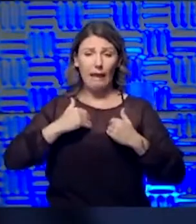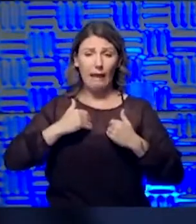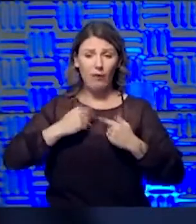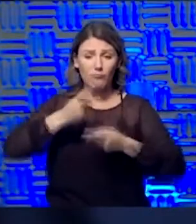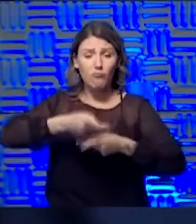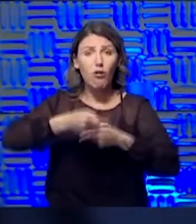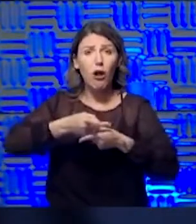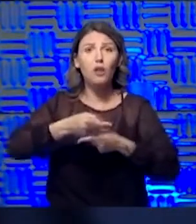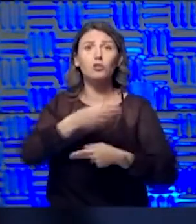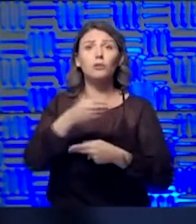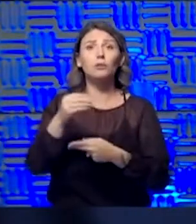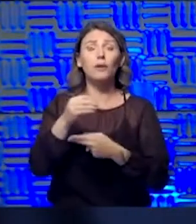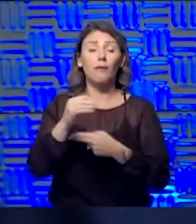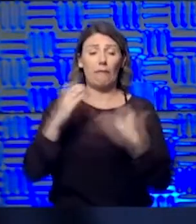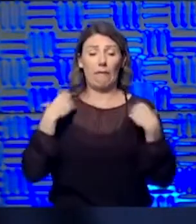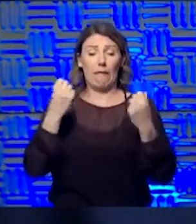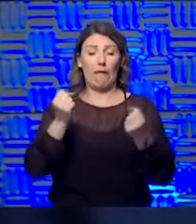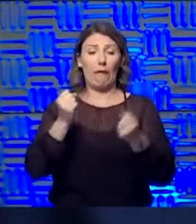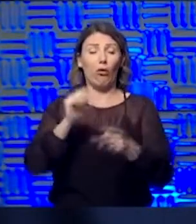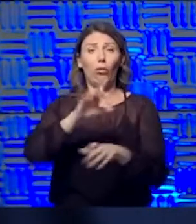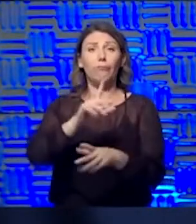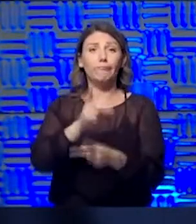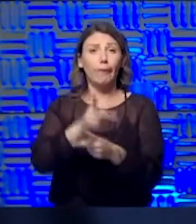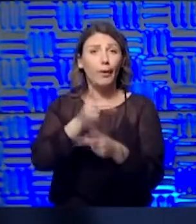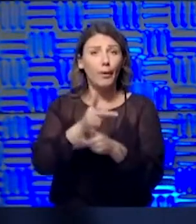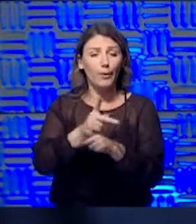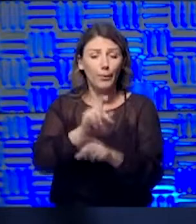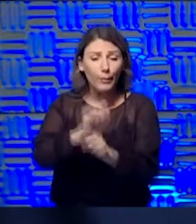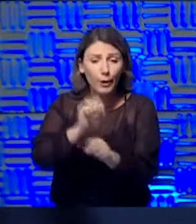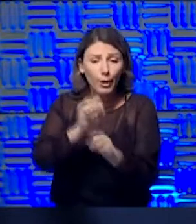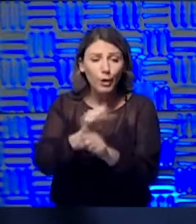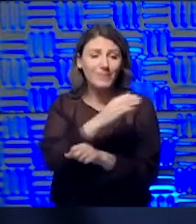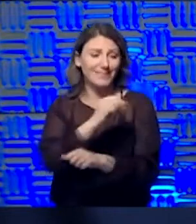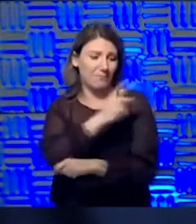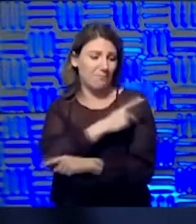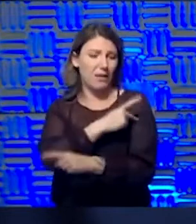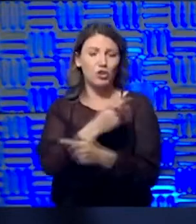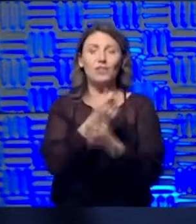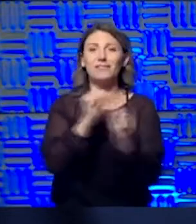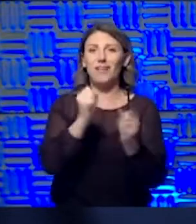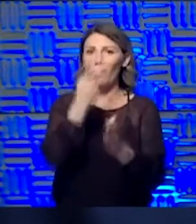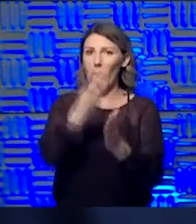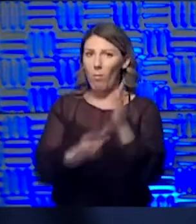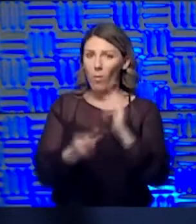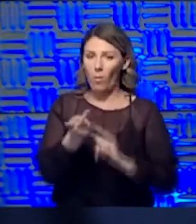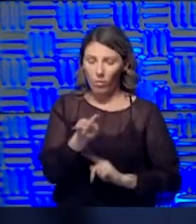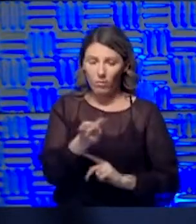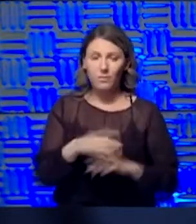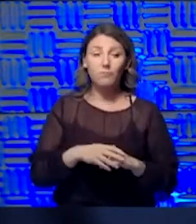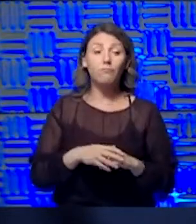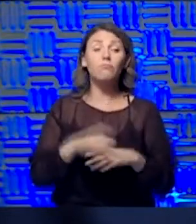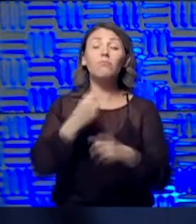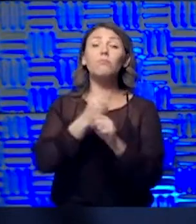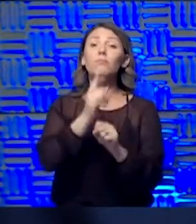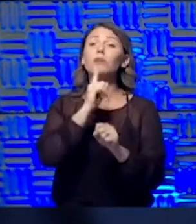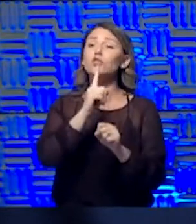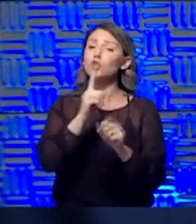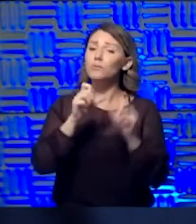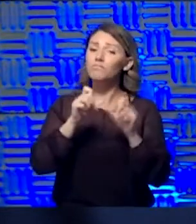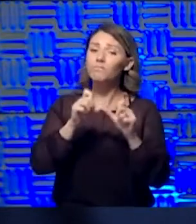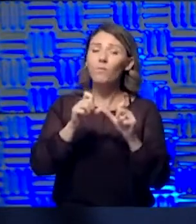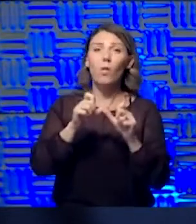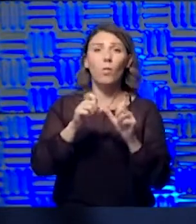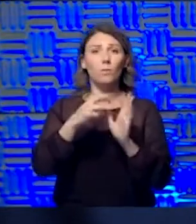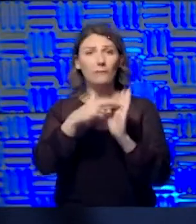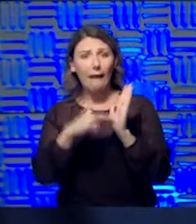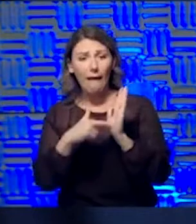our healthcare workers and our patients safe. So we do that by making sure that we keep up with guidance from the CDC and other public